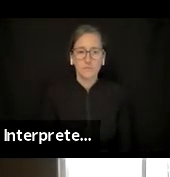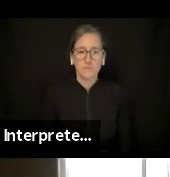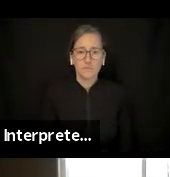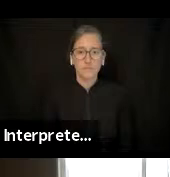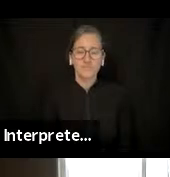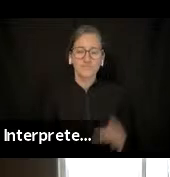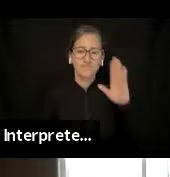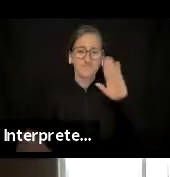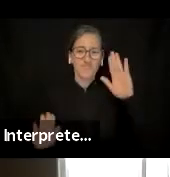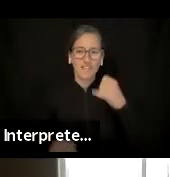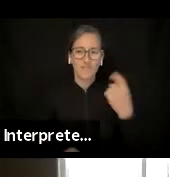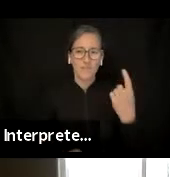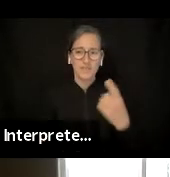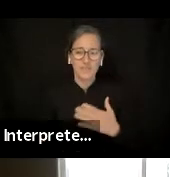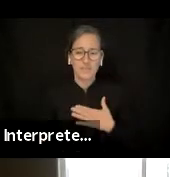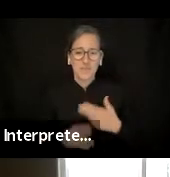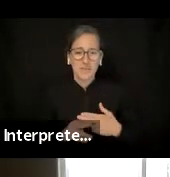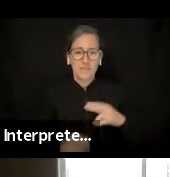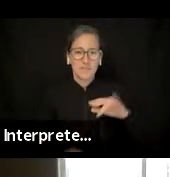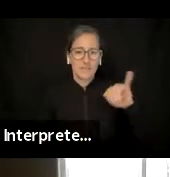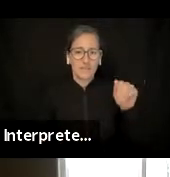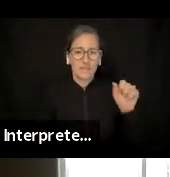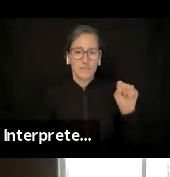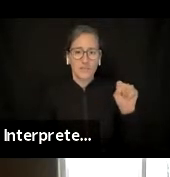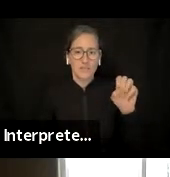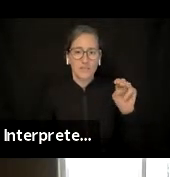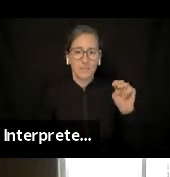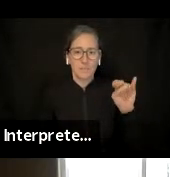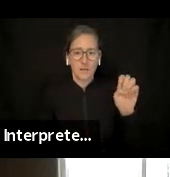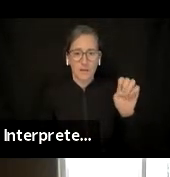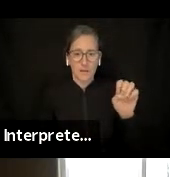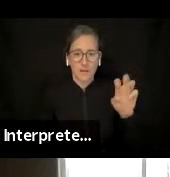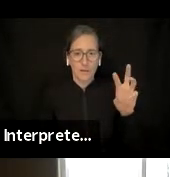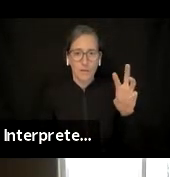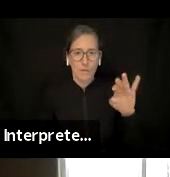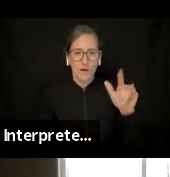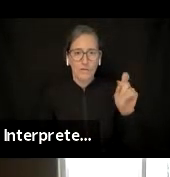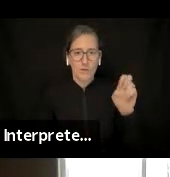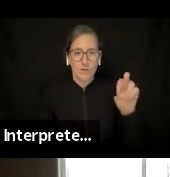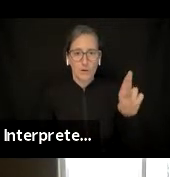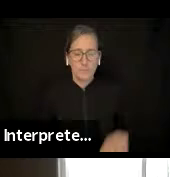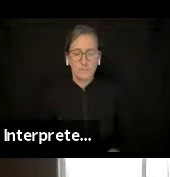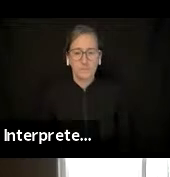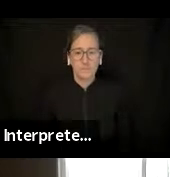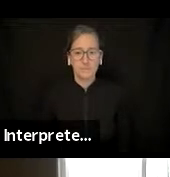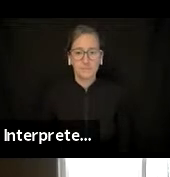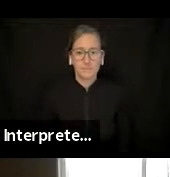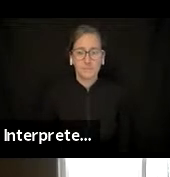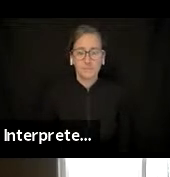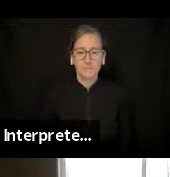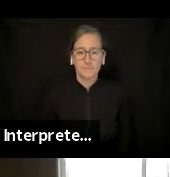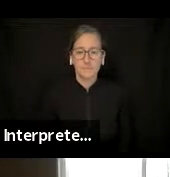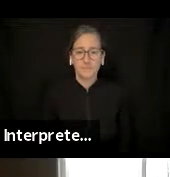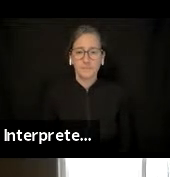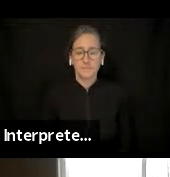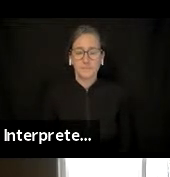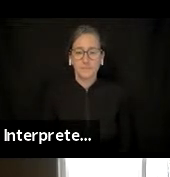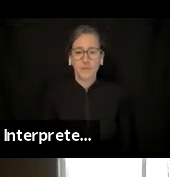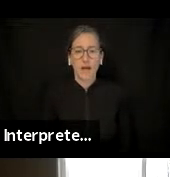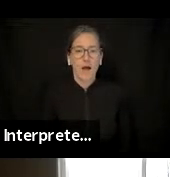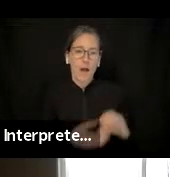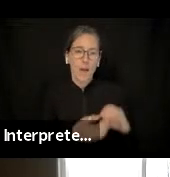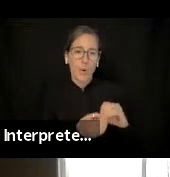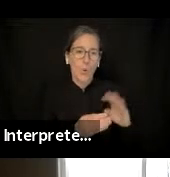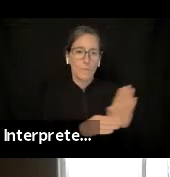Hi, everybody. My name is Jasmine Wilder, and I own a business